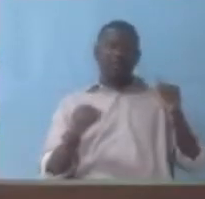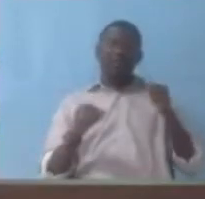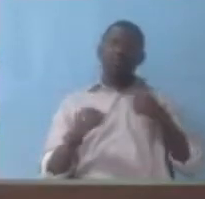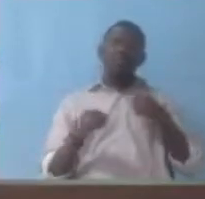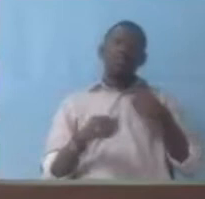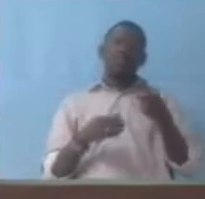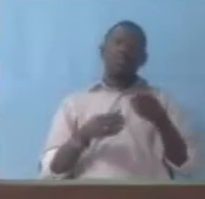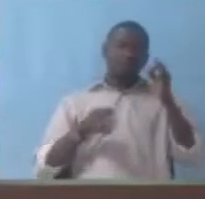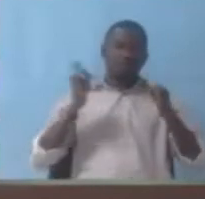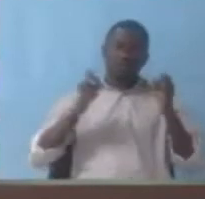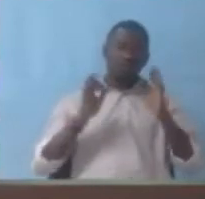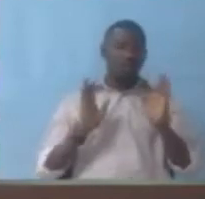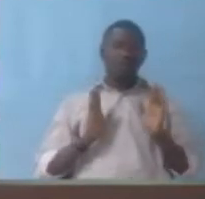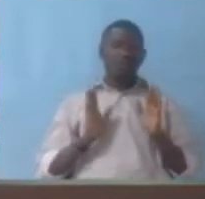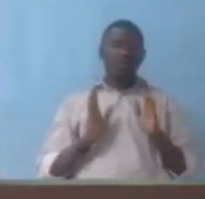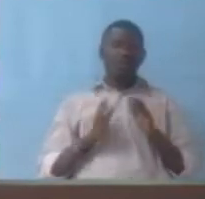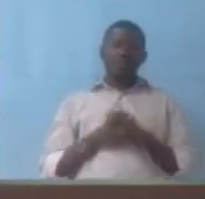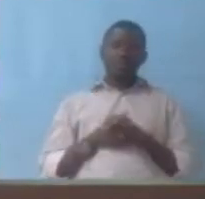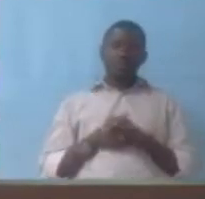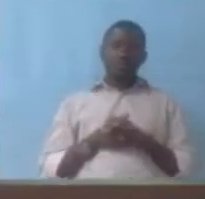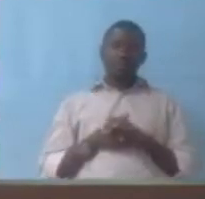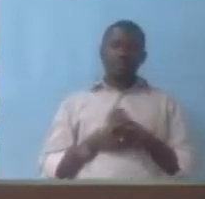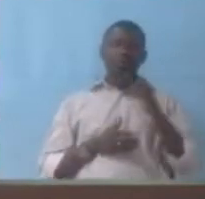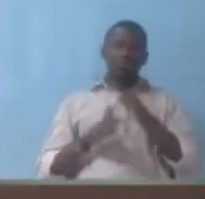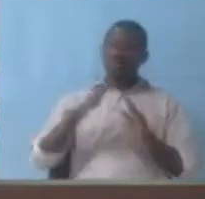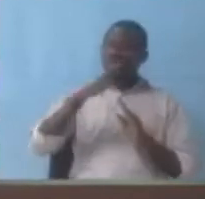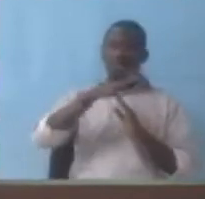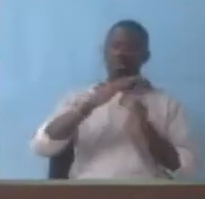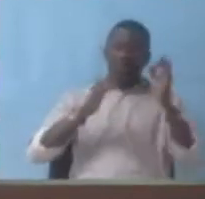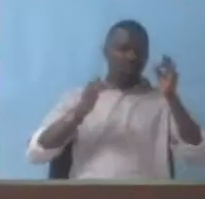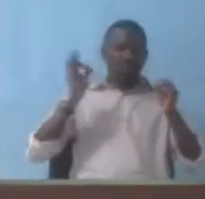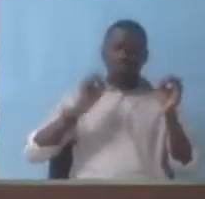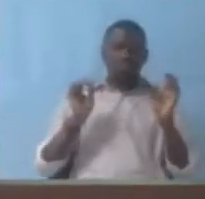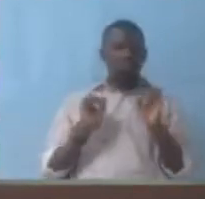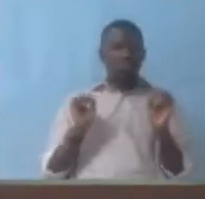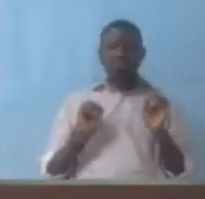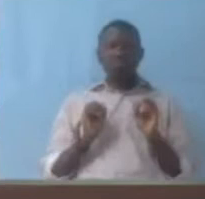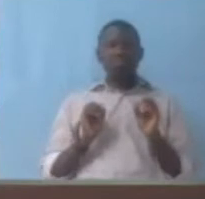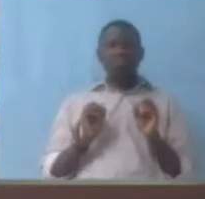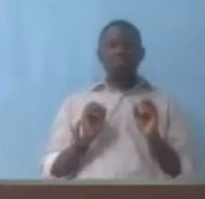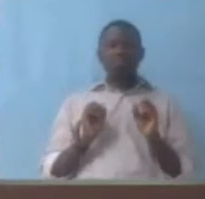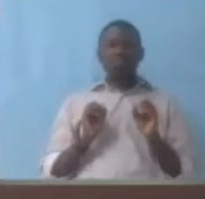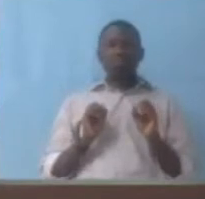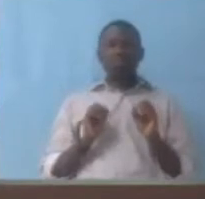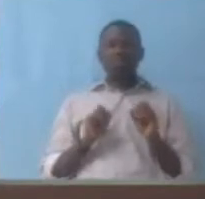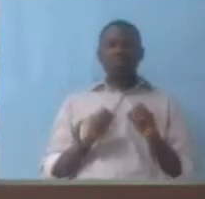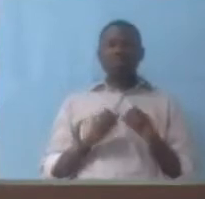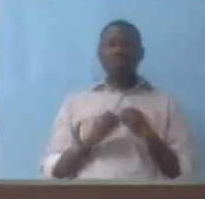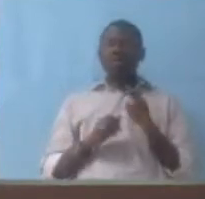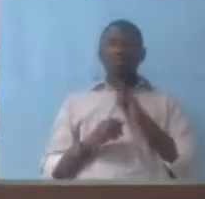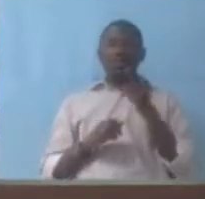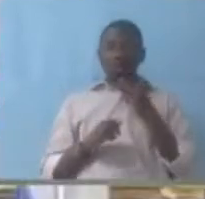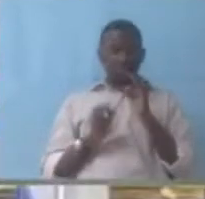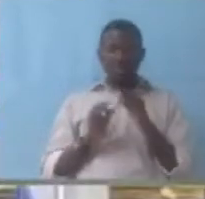wa mankiti bunda la kango burukade. Did not suspend the courts. Mankiti bunda lu deng. Not expressly, but